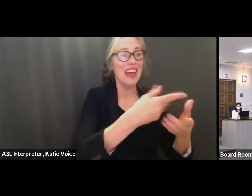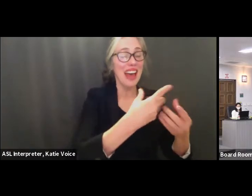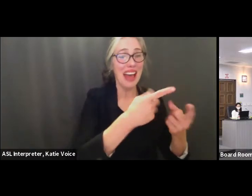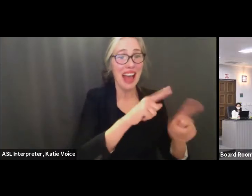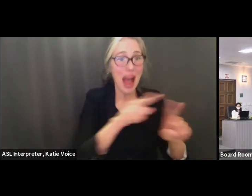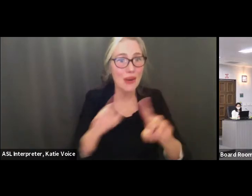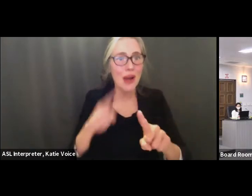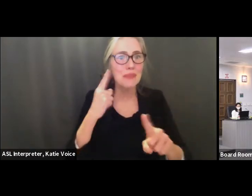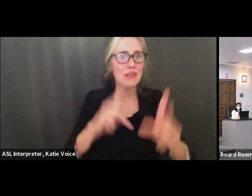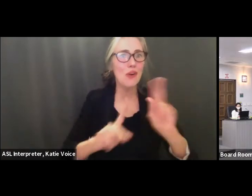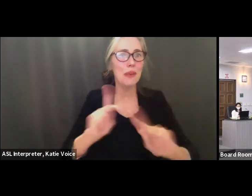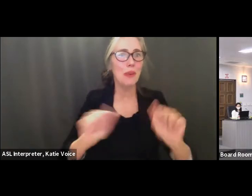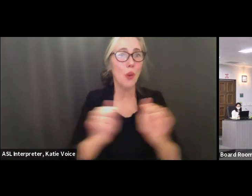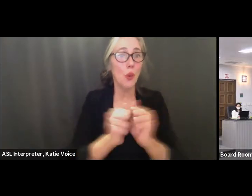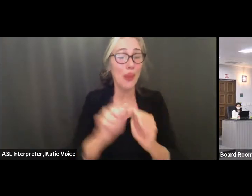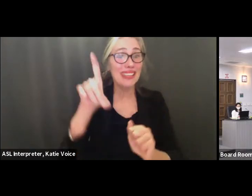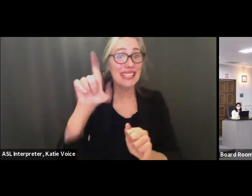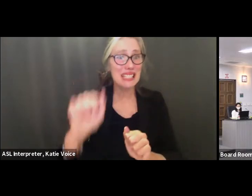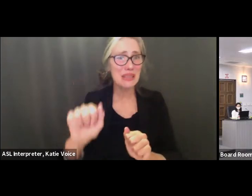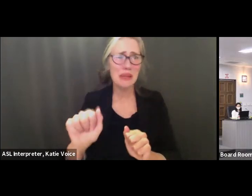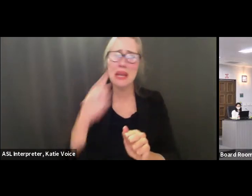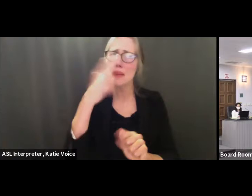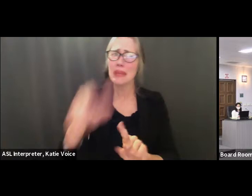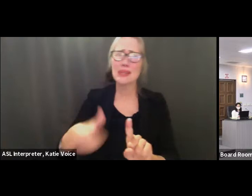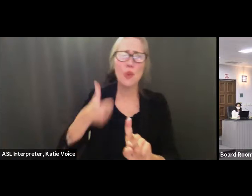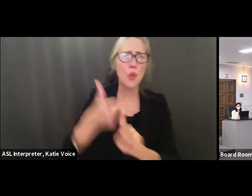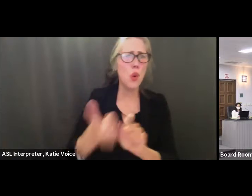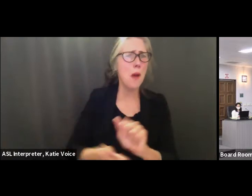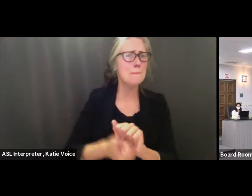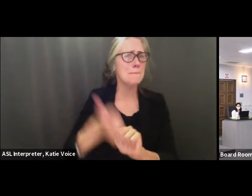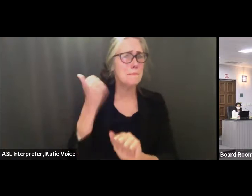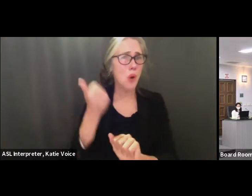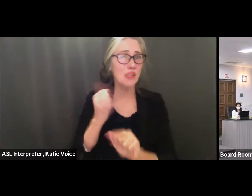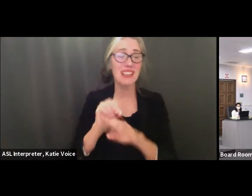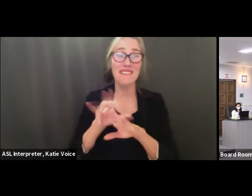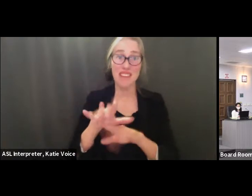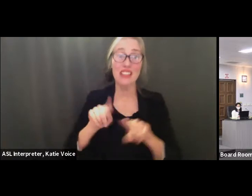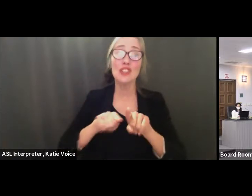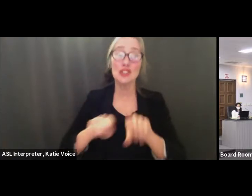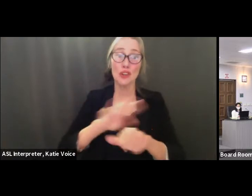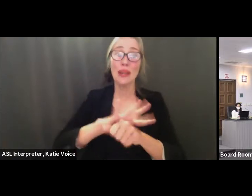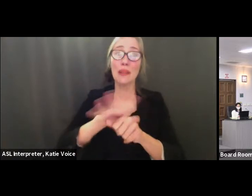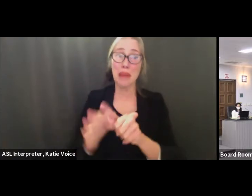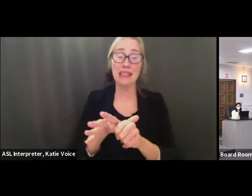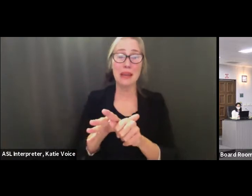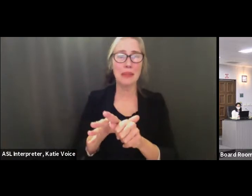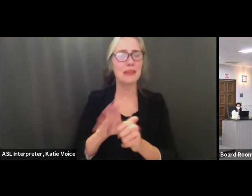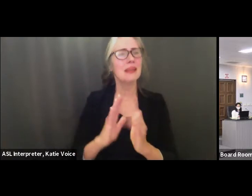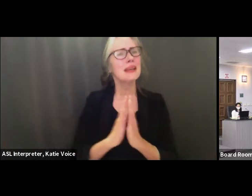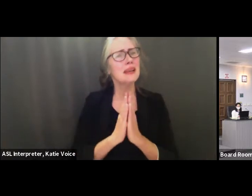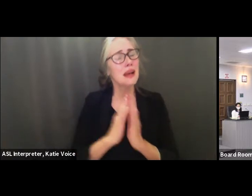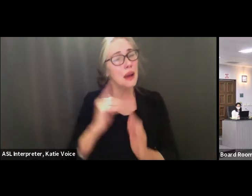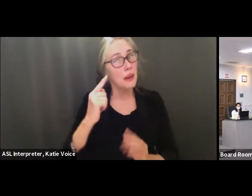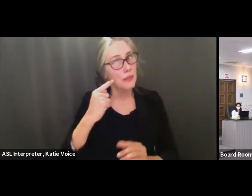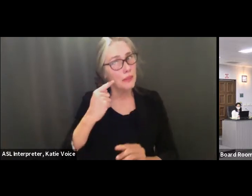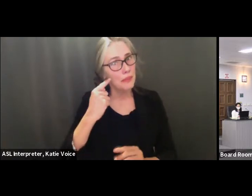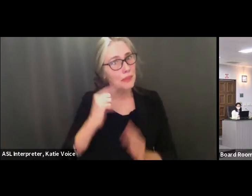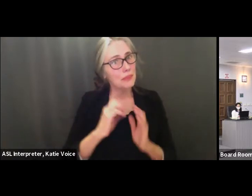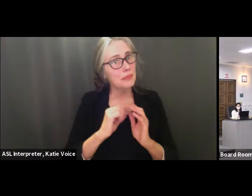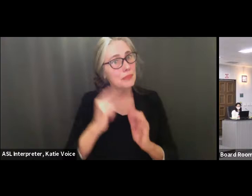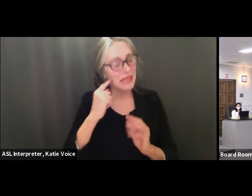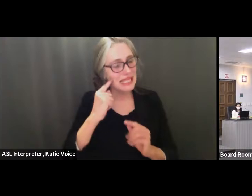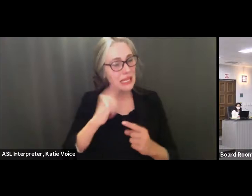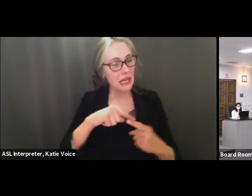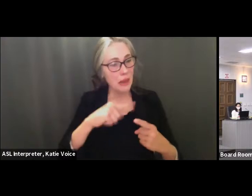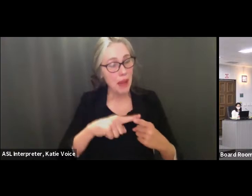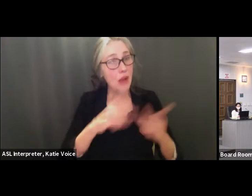needs and those that have been most affected by the learning loss during the pandemic. Please consider input, making a